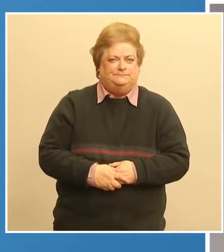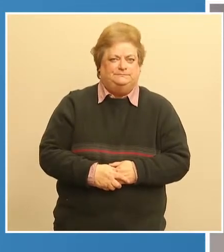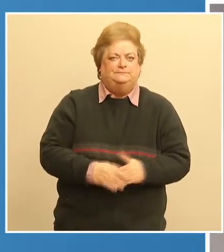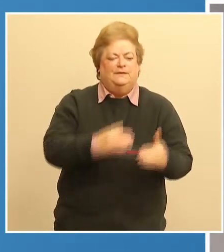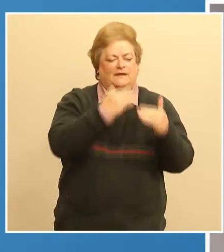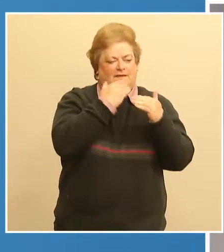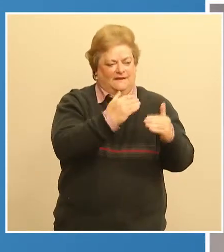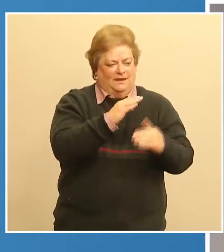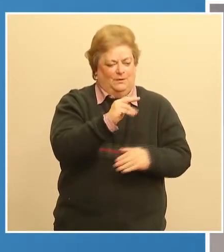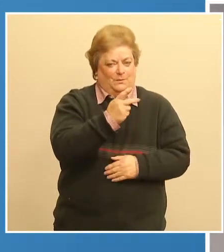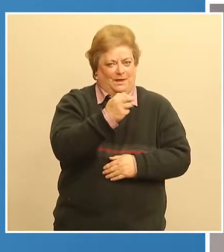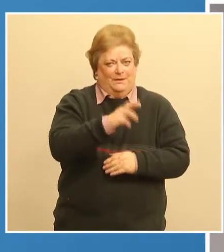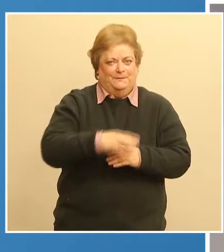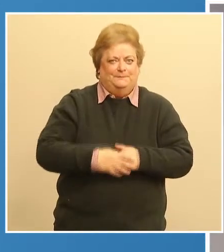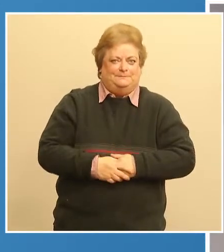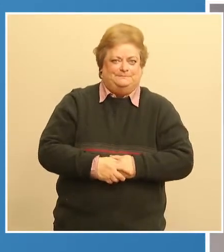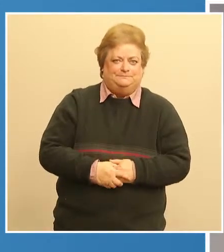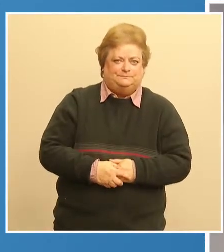Thank you, Mayor.